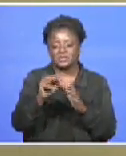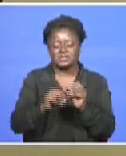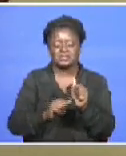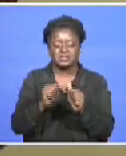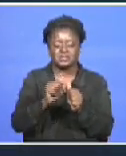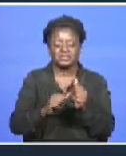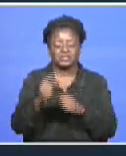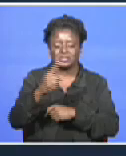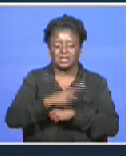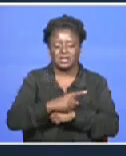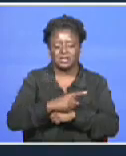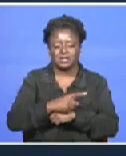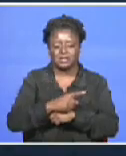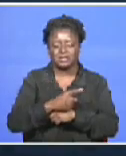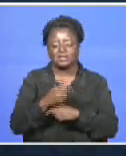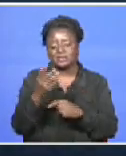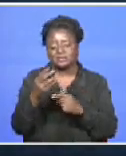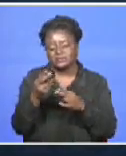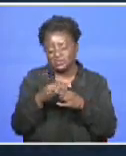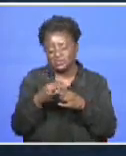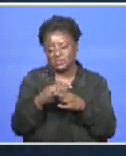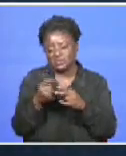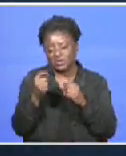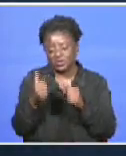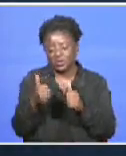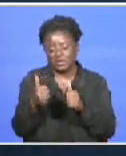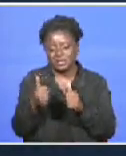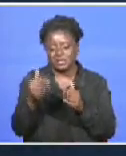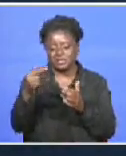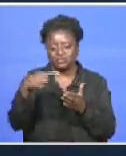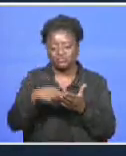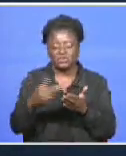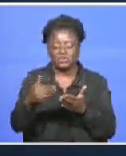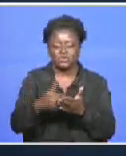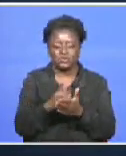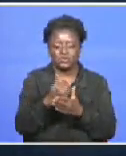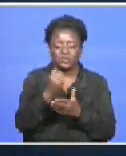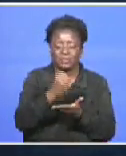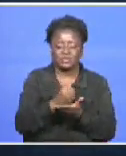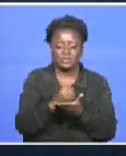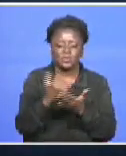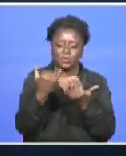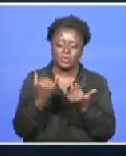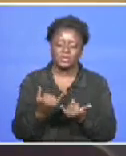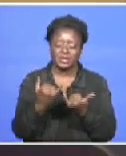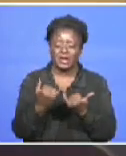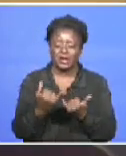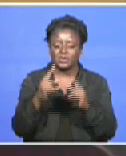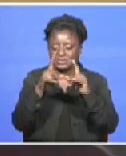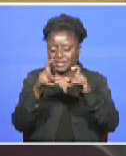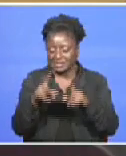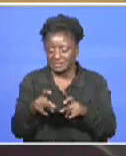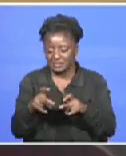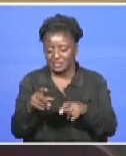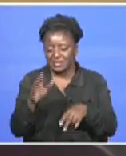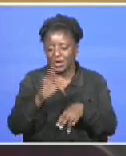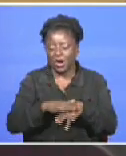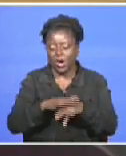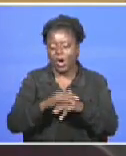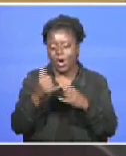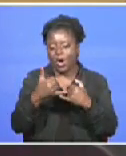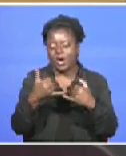mouse, persons can renew their e-passports. We're now testing the online portal. And right now we're